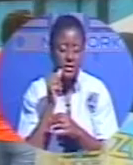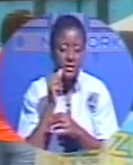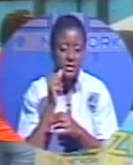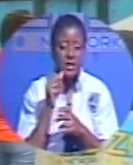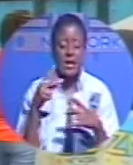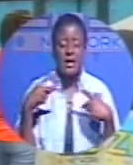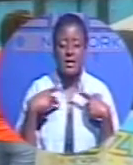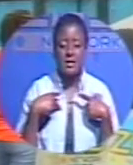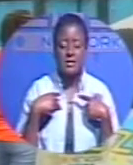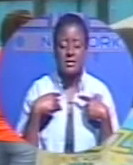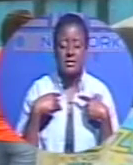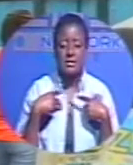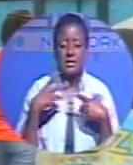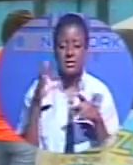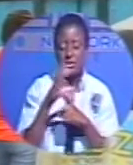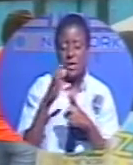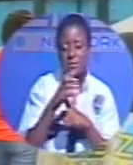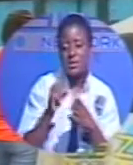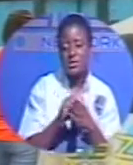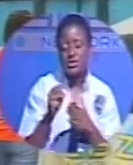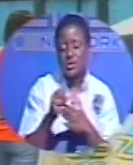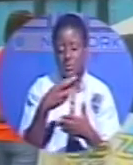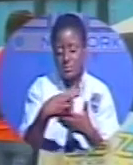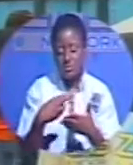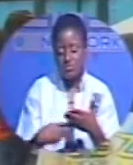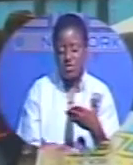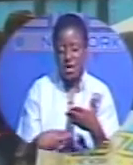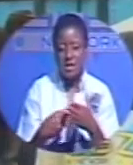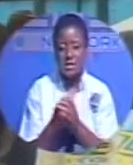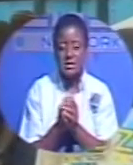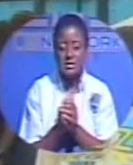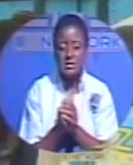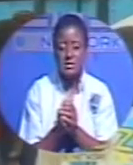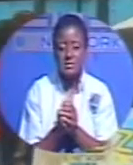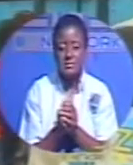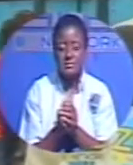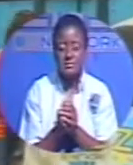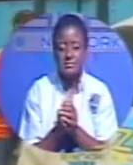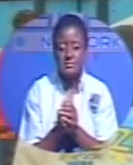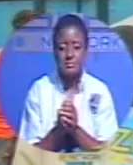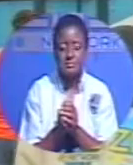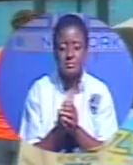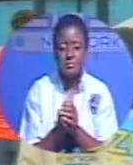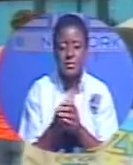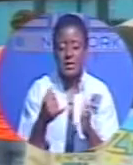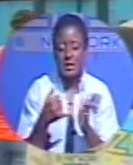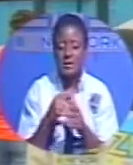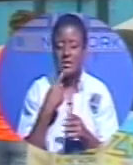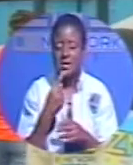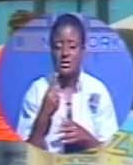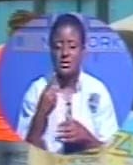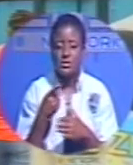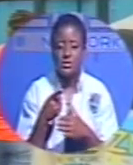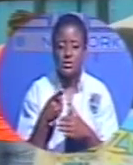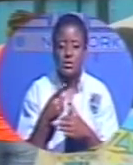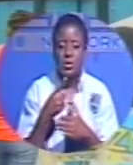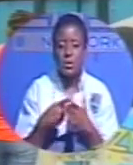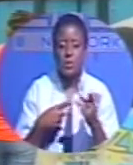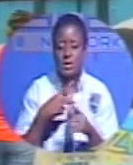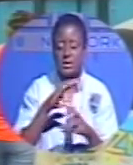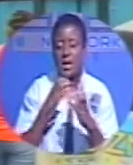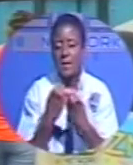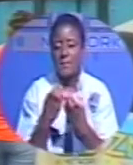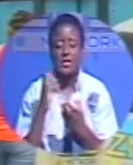record. And doing the double, the first person since Veronica Campbell has done it. So it tells you what company she's in. And then when you look